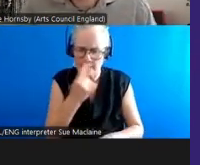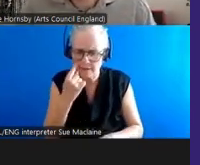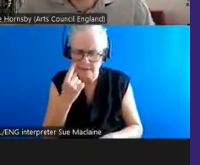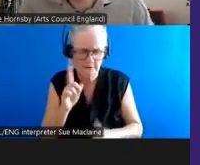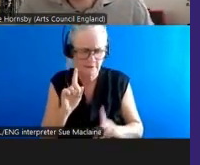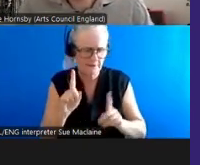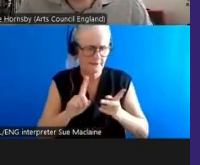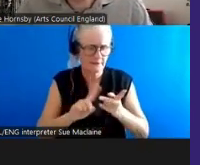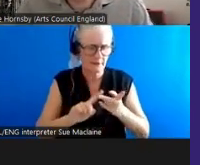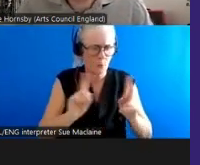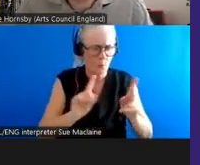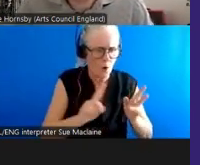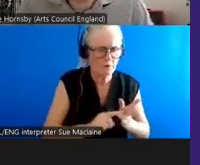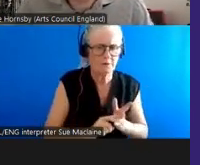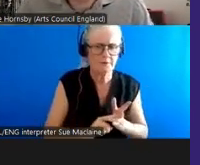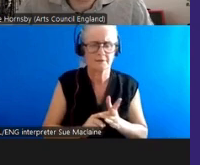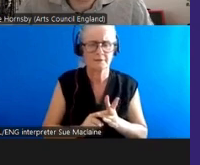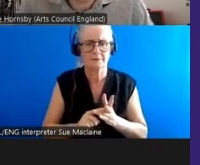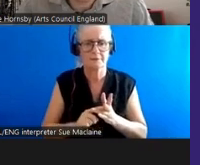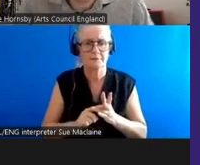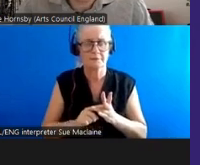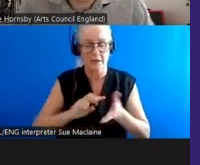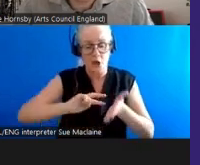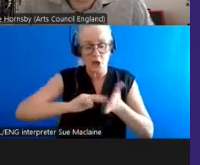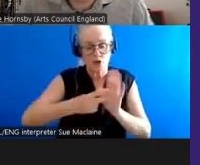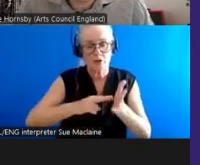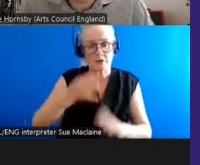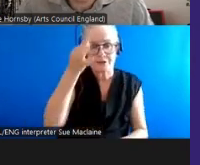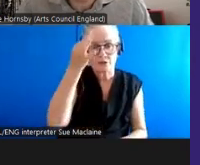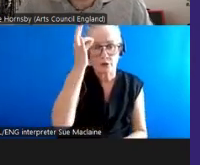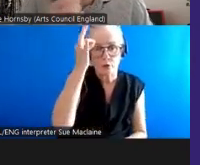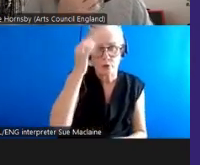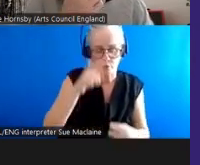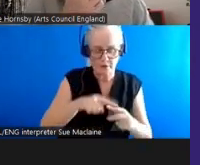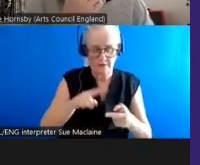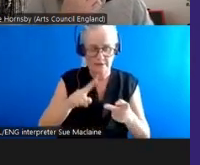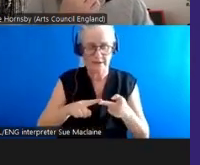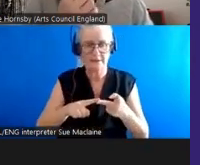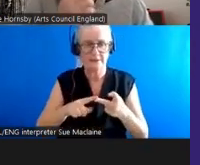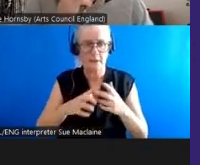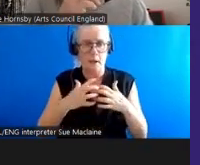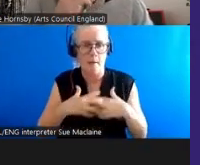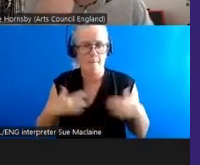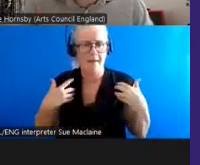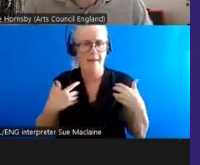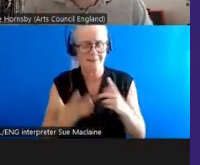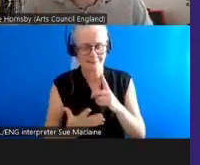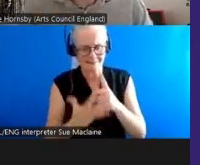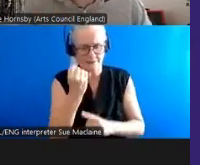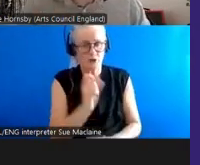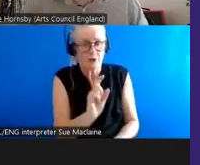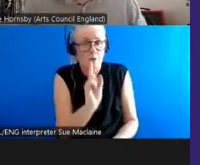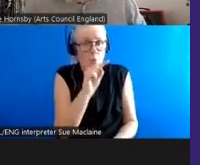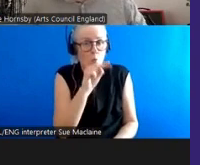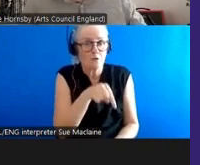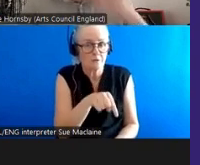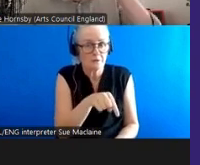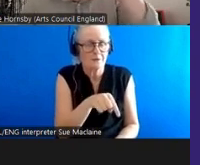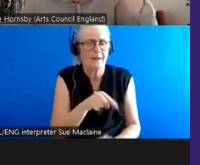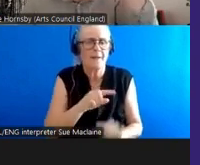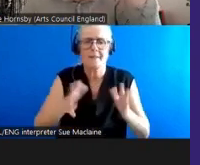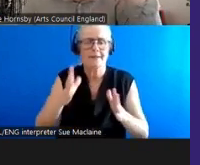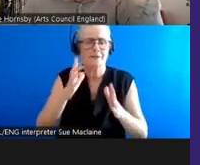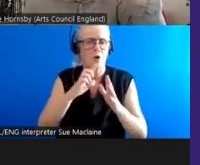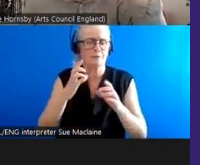and combined authorities, strategic authorities can do that can't be done by other tiers of government. So just a few examples here.